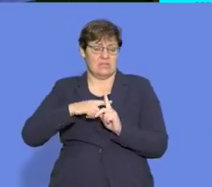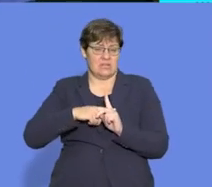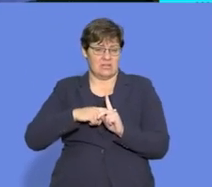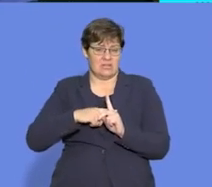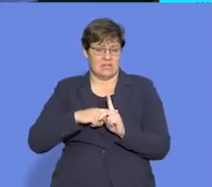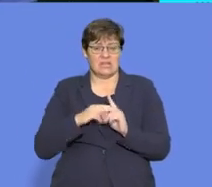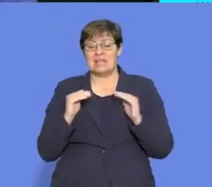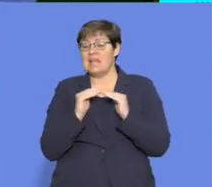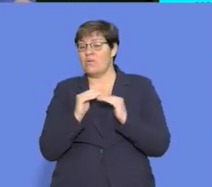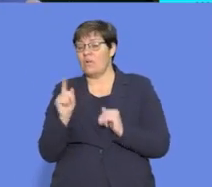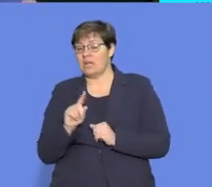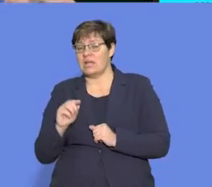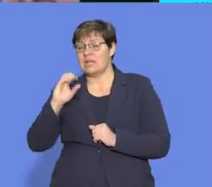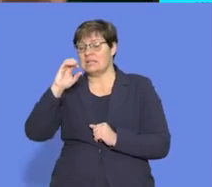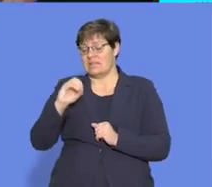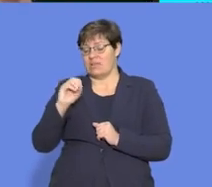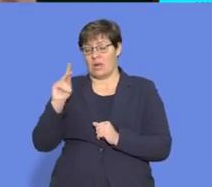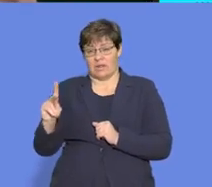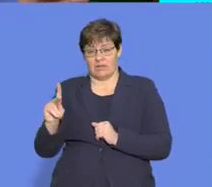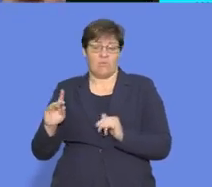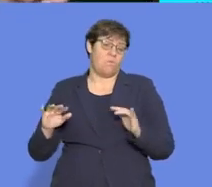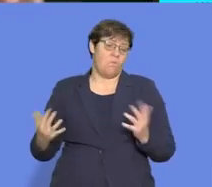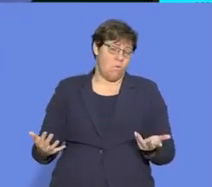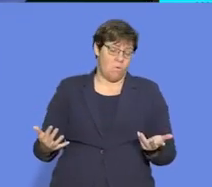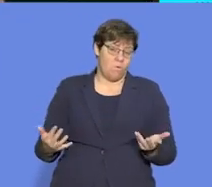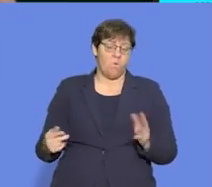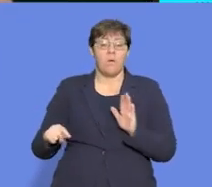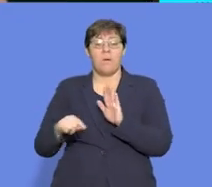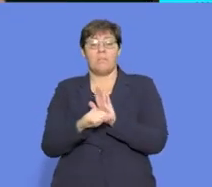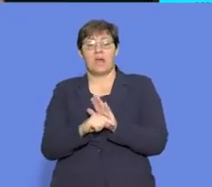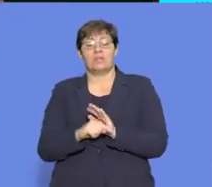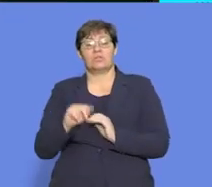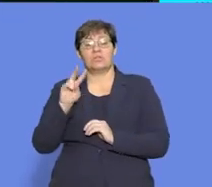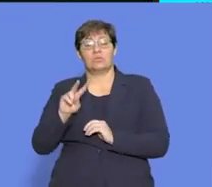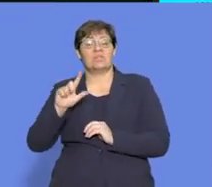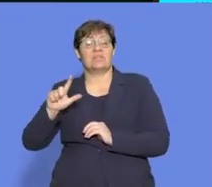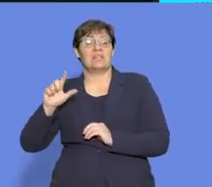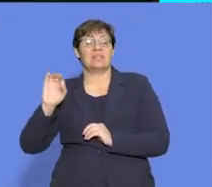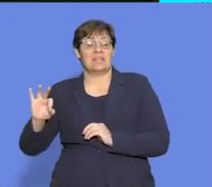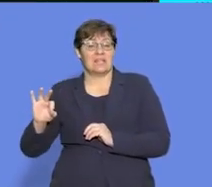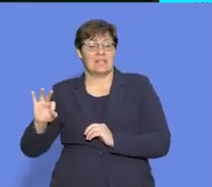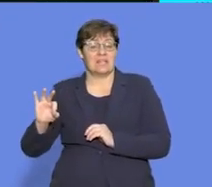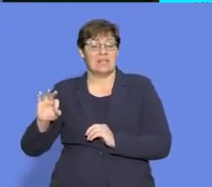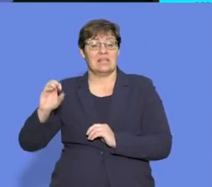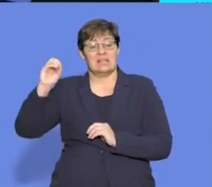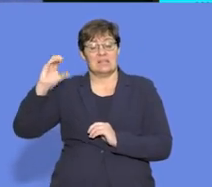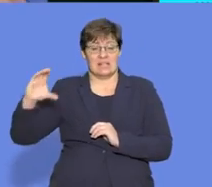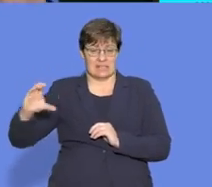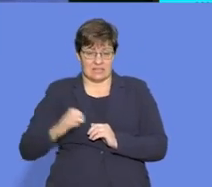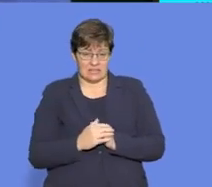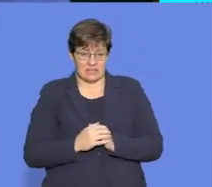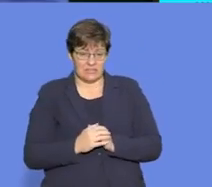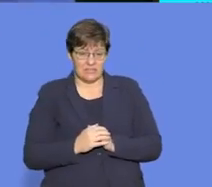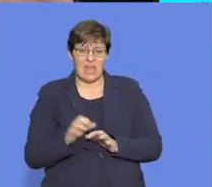temperature. It's equal to 0 Kelvin or minus 273